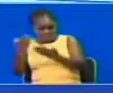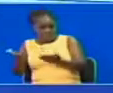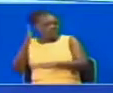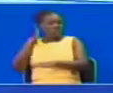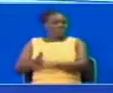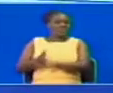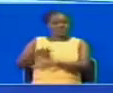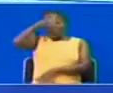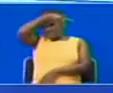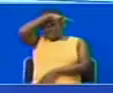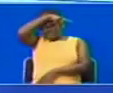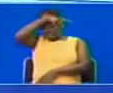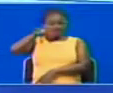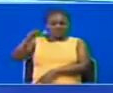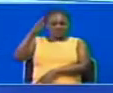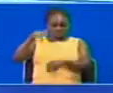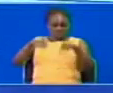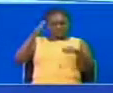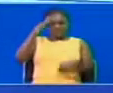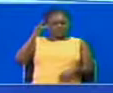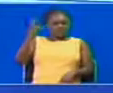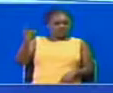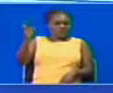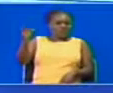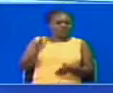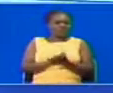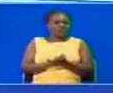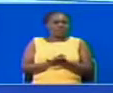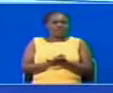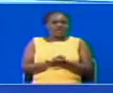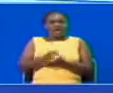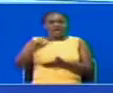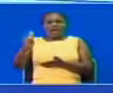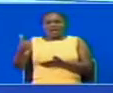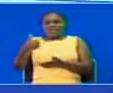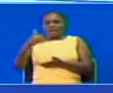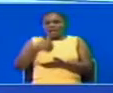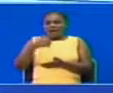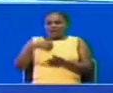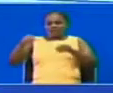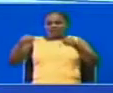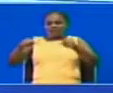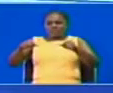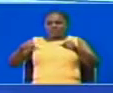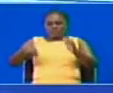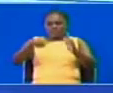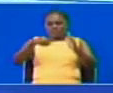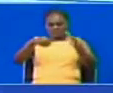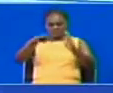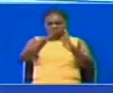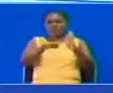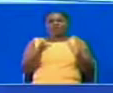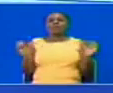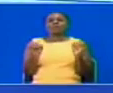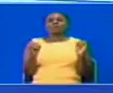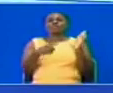definitely find out in the coming days. Some universities offer non-accredited programs, and this has come